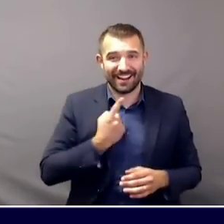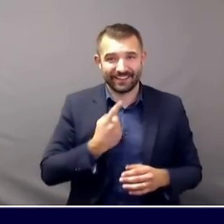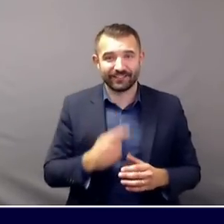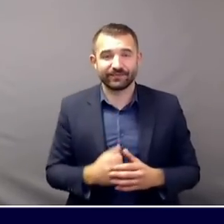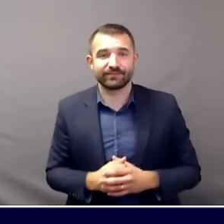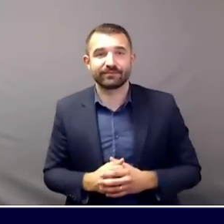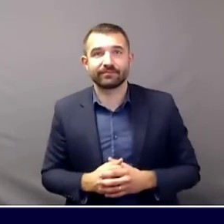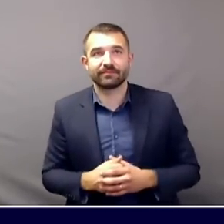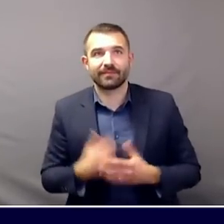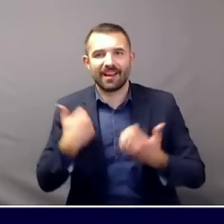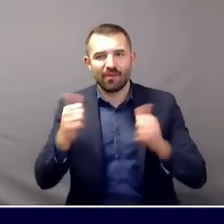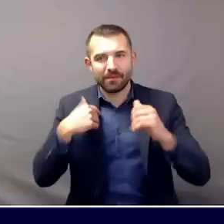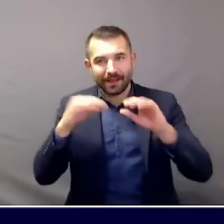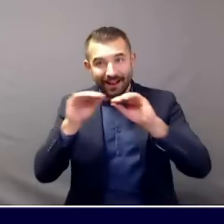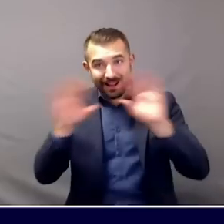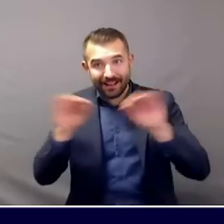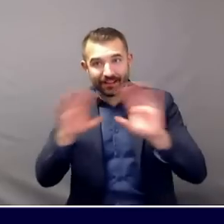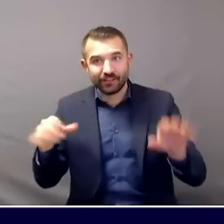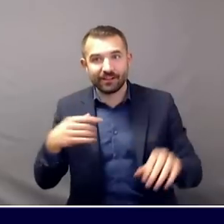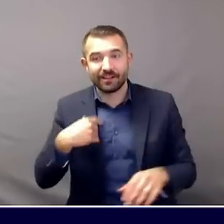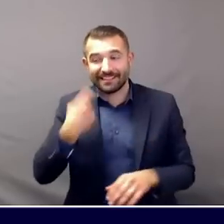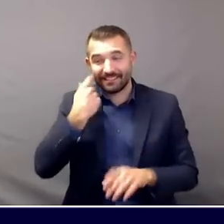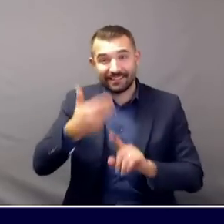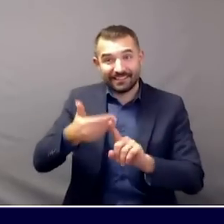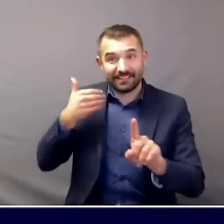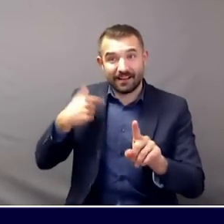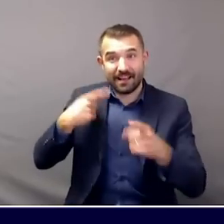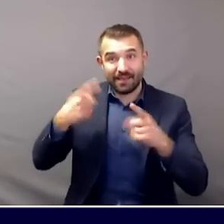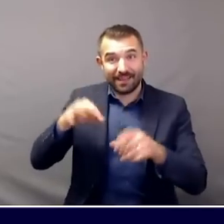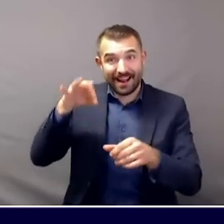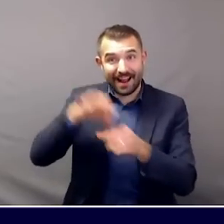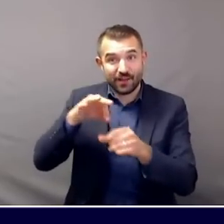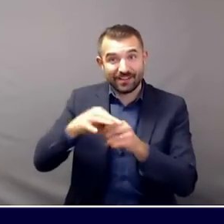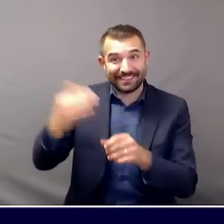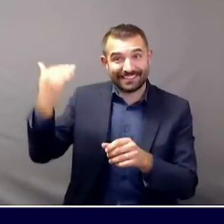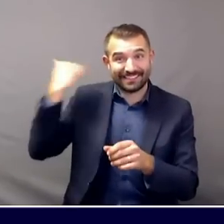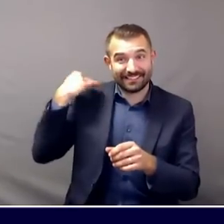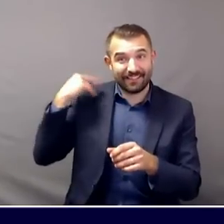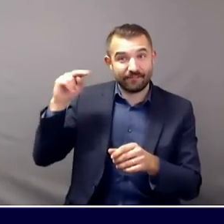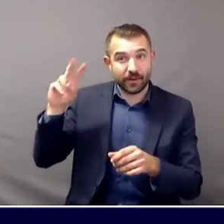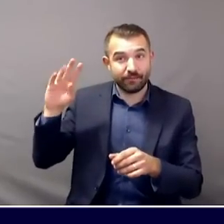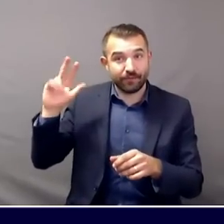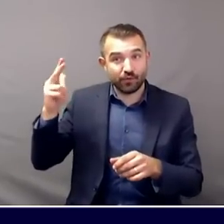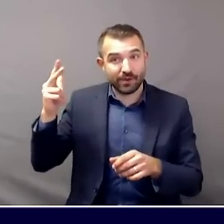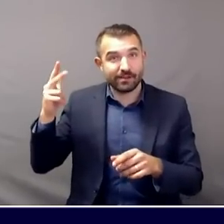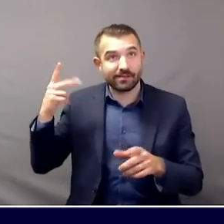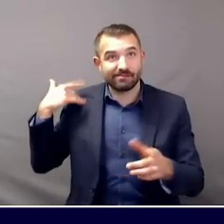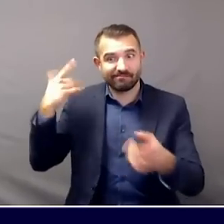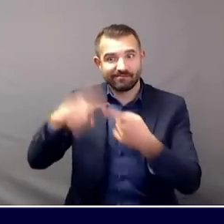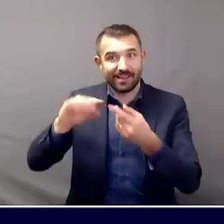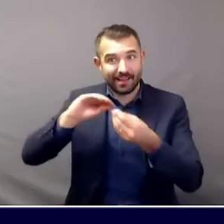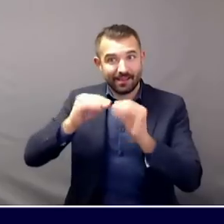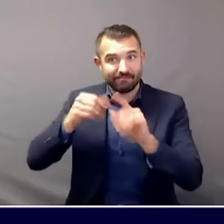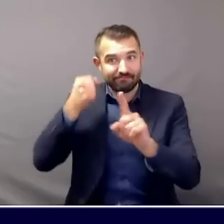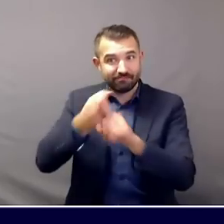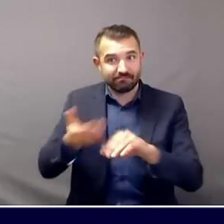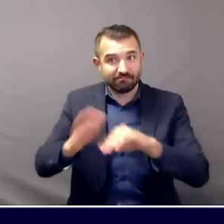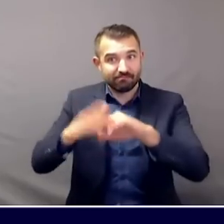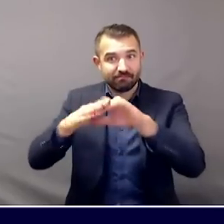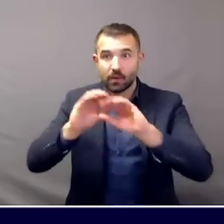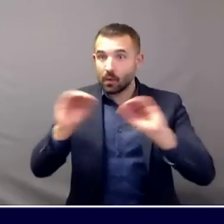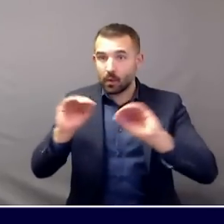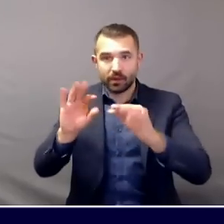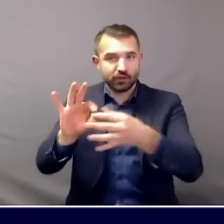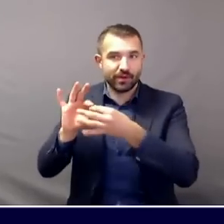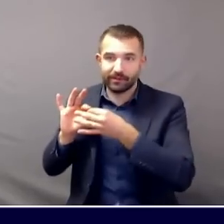recently, there are good data that are published in the literature to suggest that the steps that were taken do have an impact.